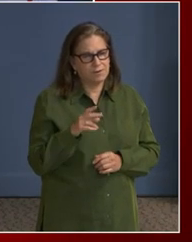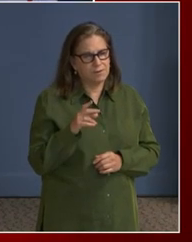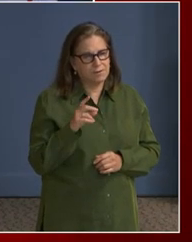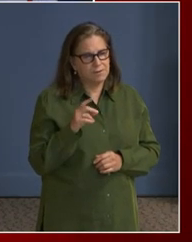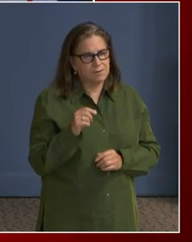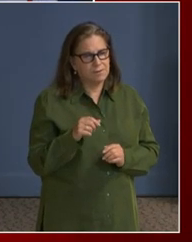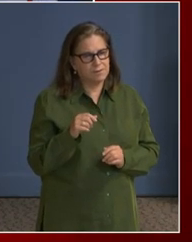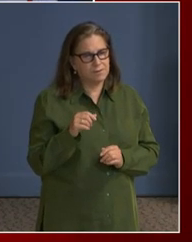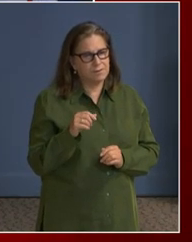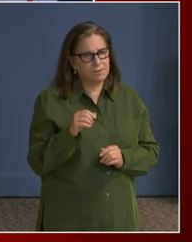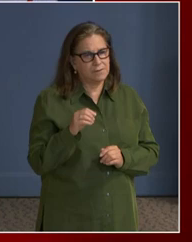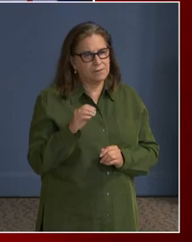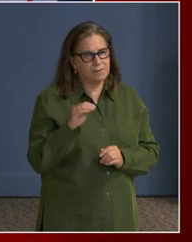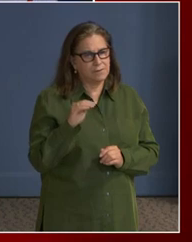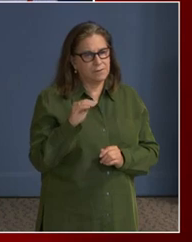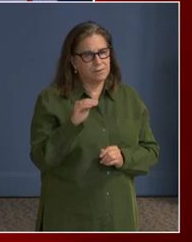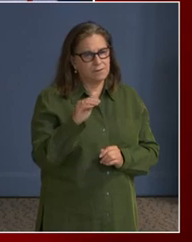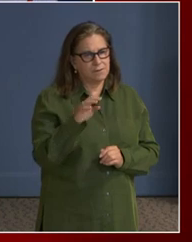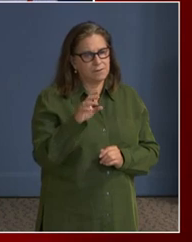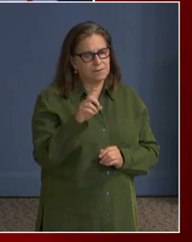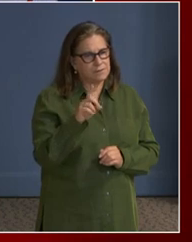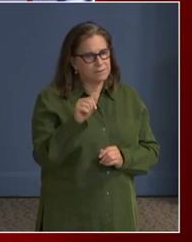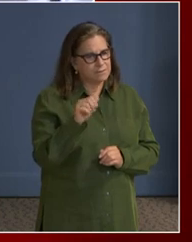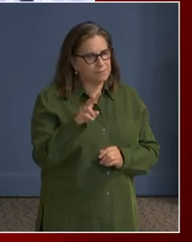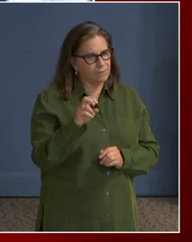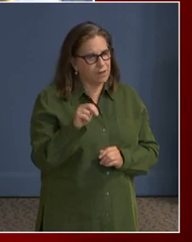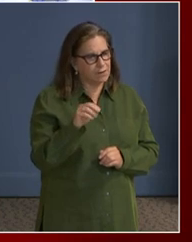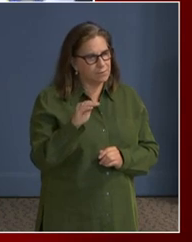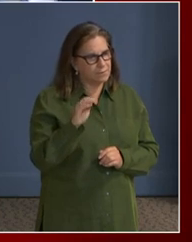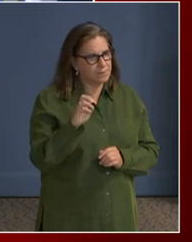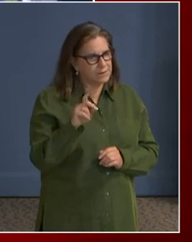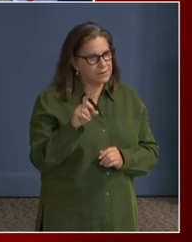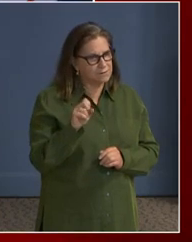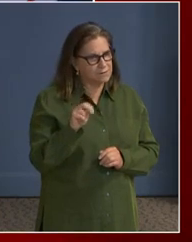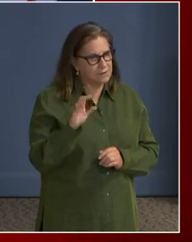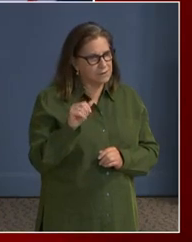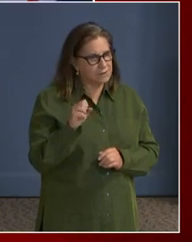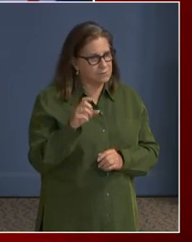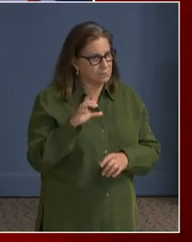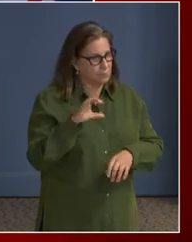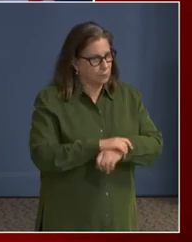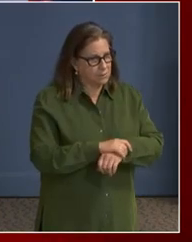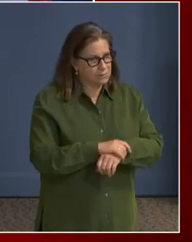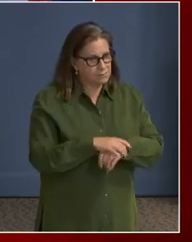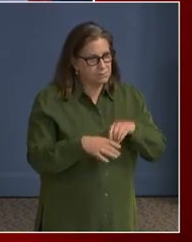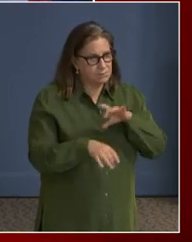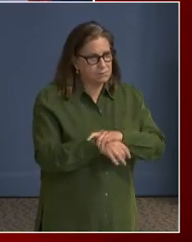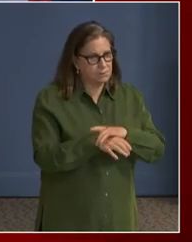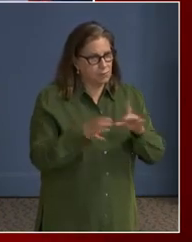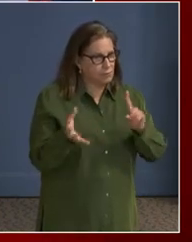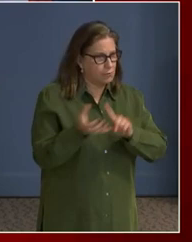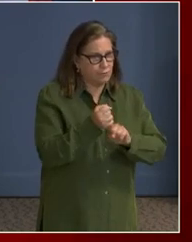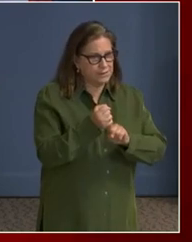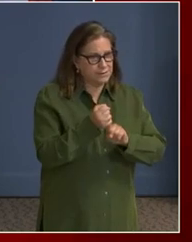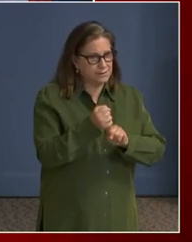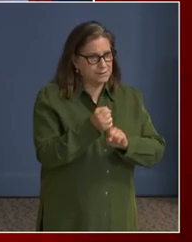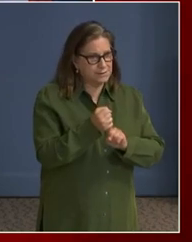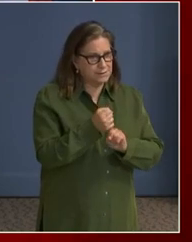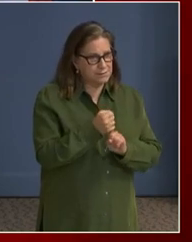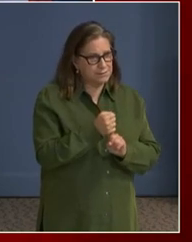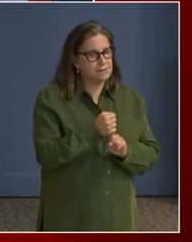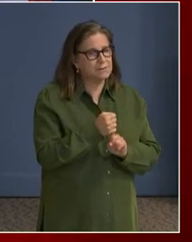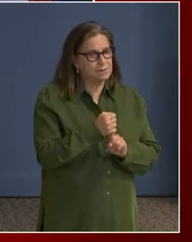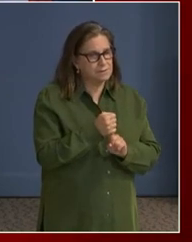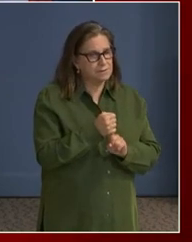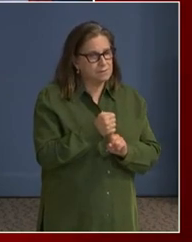case. Christian, you've already arrested them, right? You all have already arrested Christian, Yes. correct? So some of our people